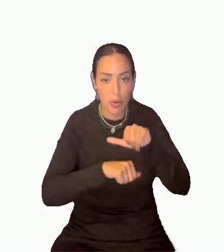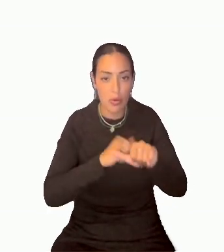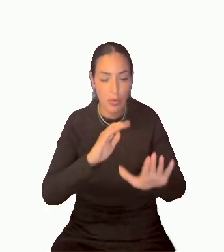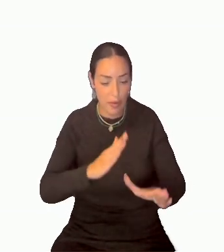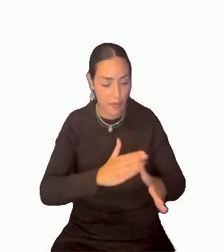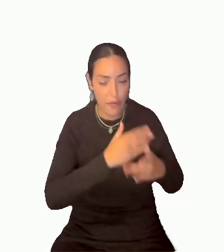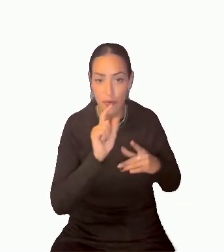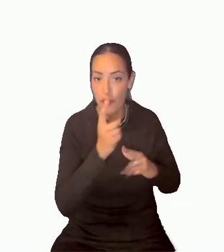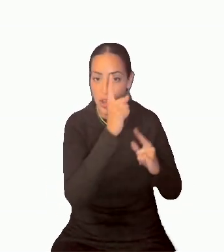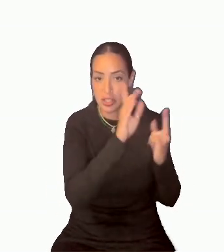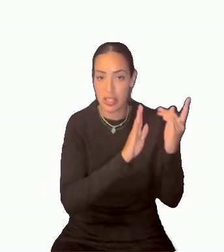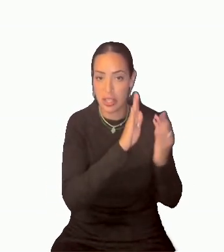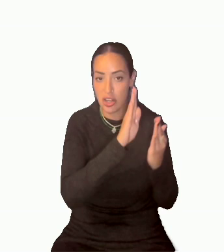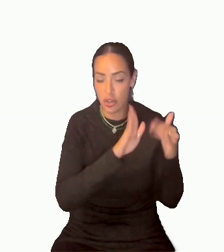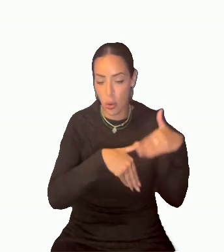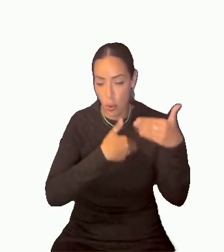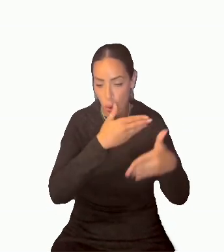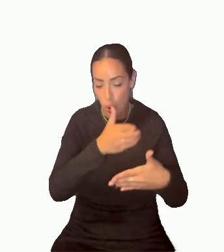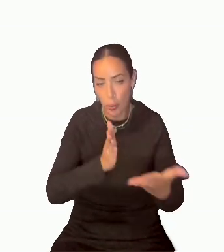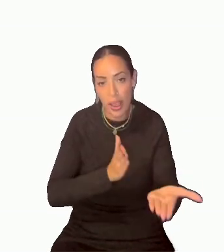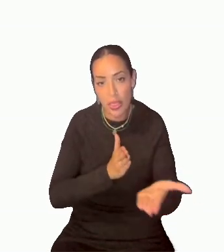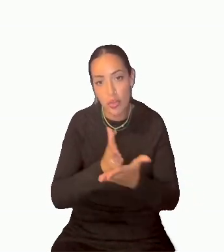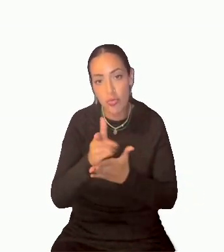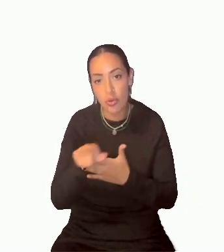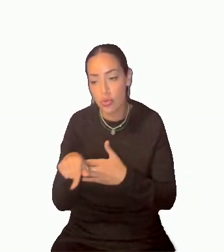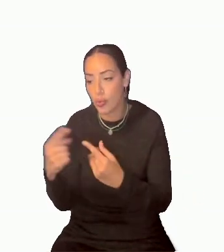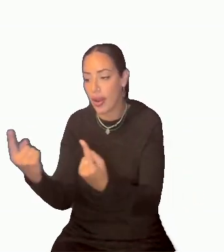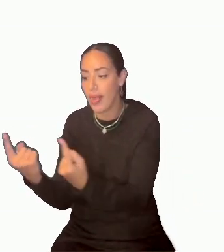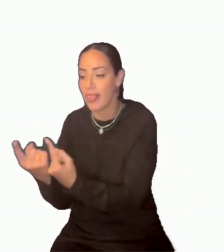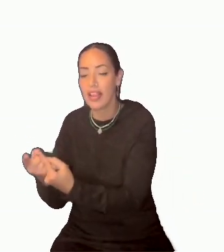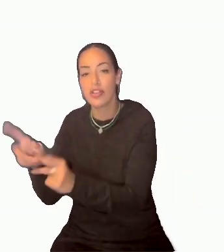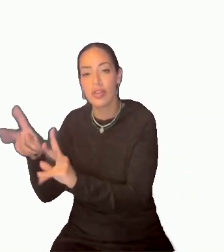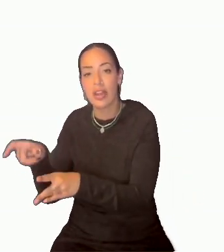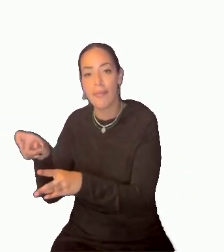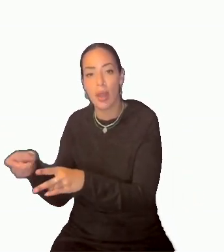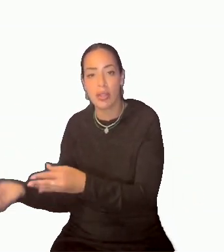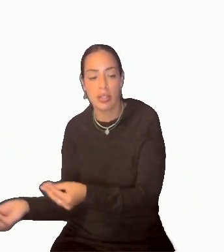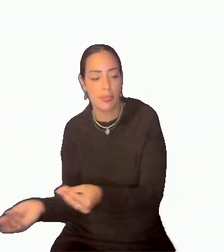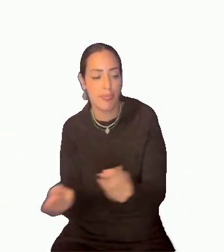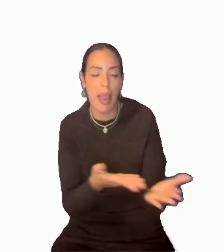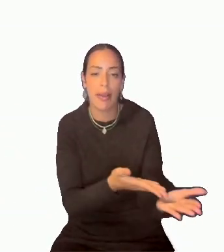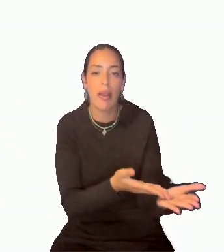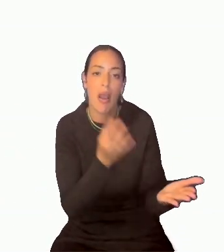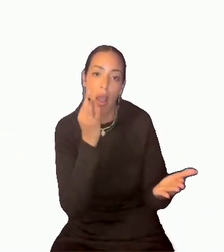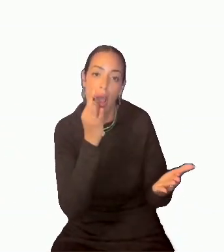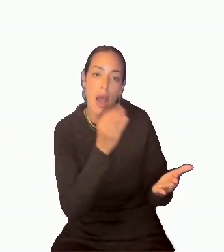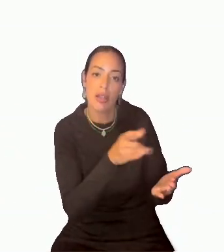discussion right through to the return of the personal effects. Remember to ask bereaved families what they need.